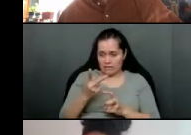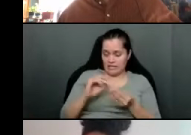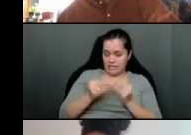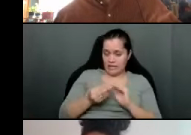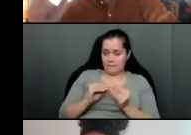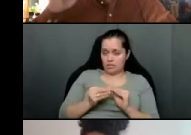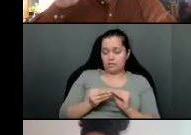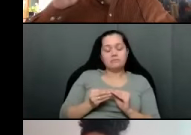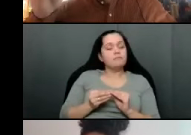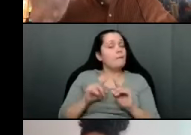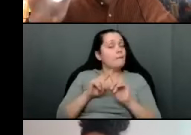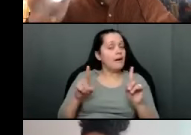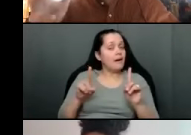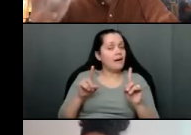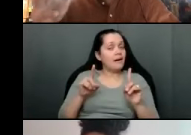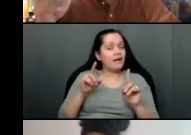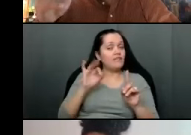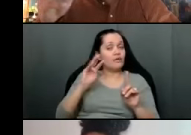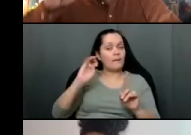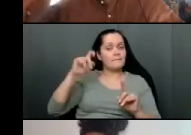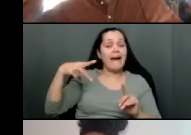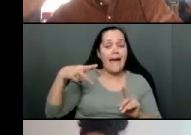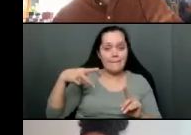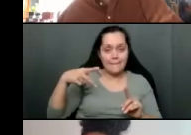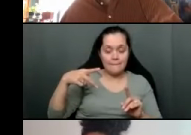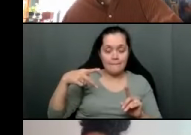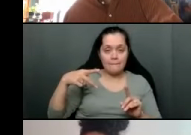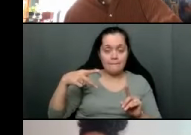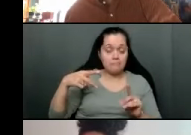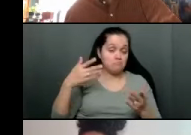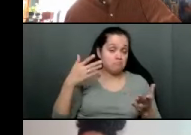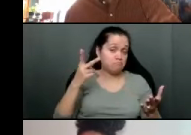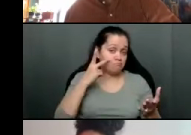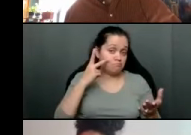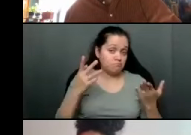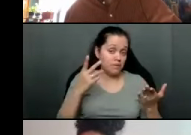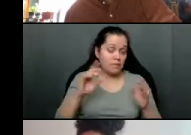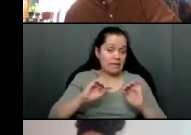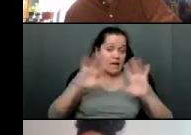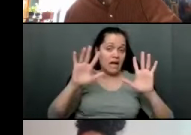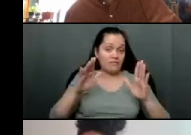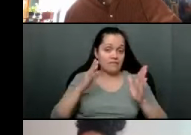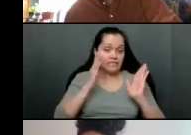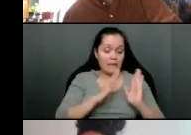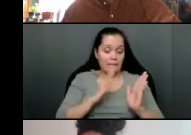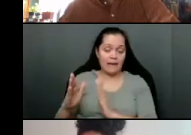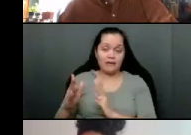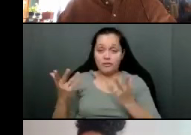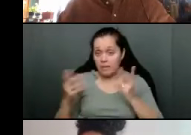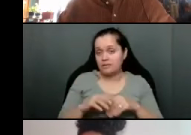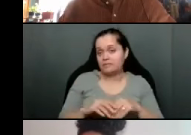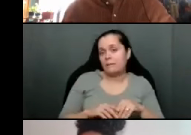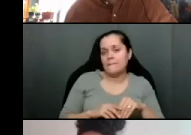numbers. But if we could map that, we might see a very obvious pattern.